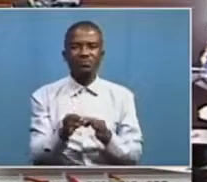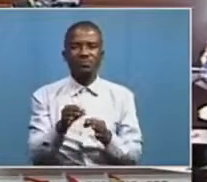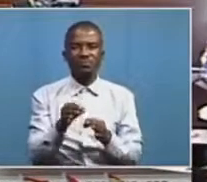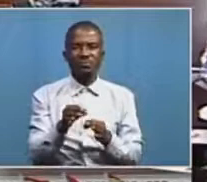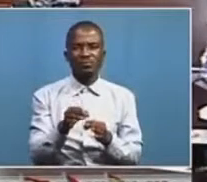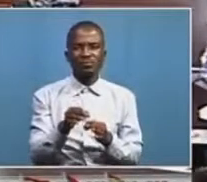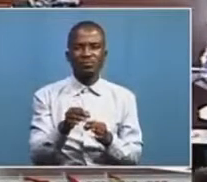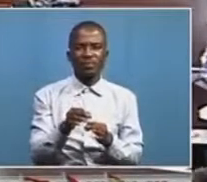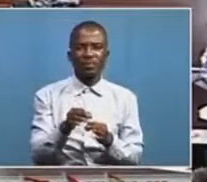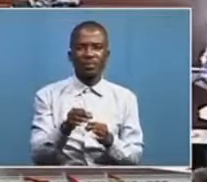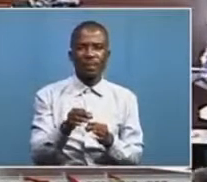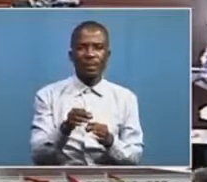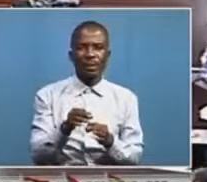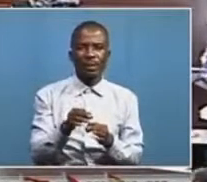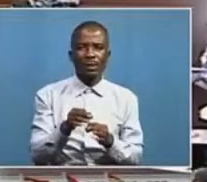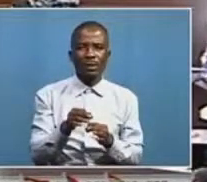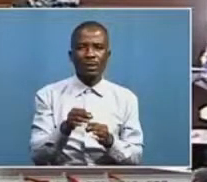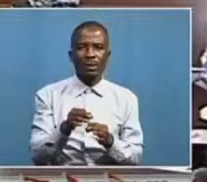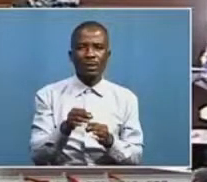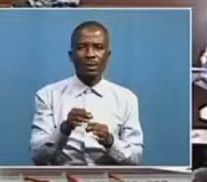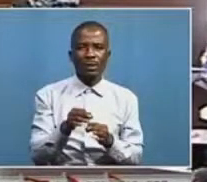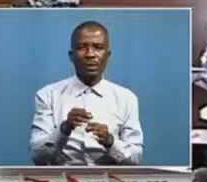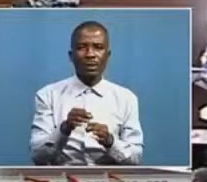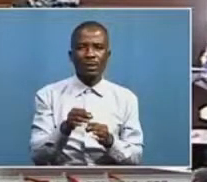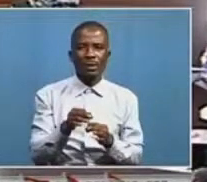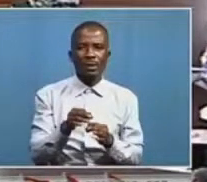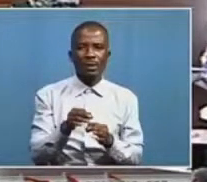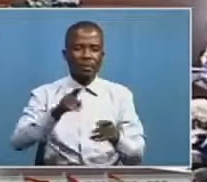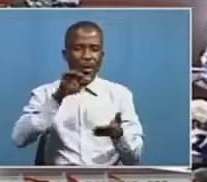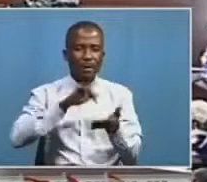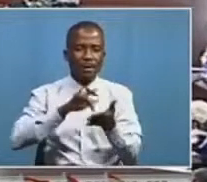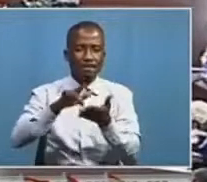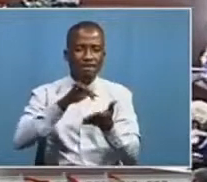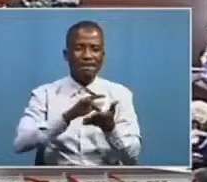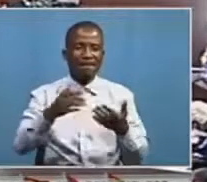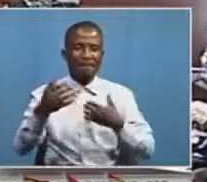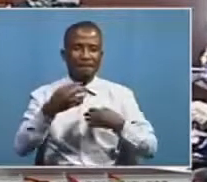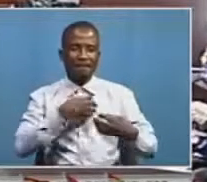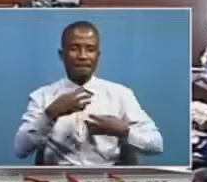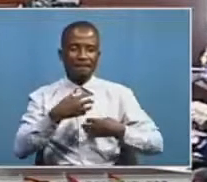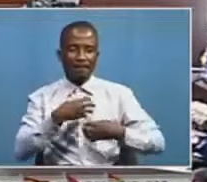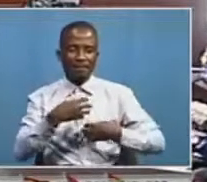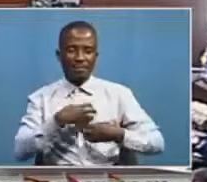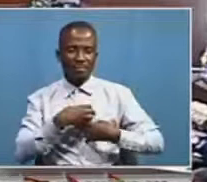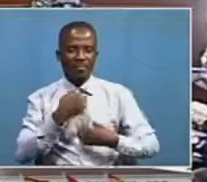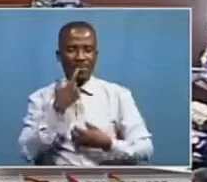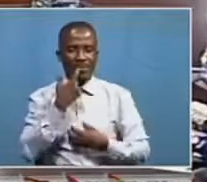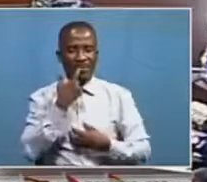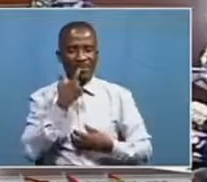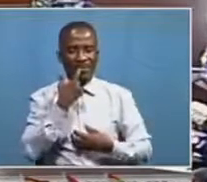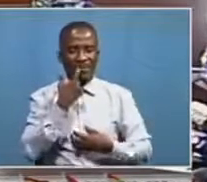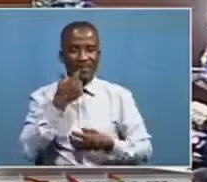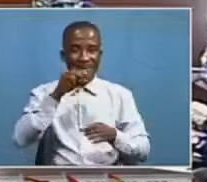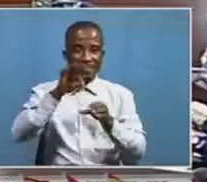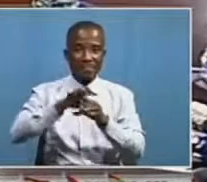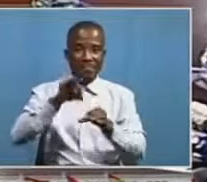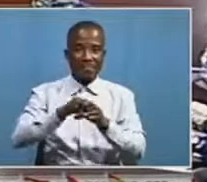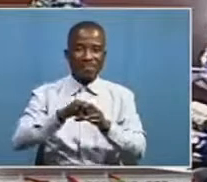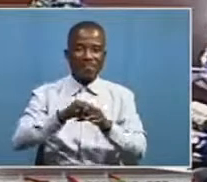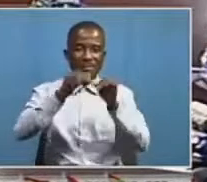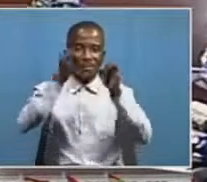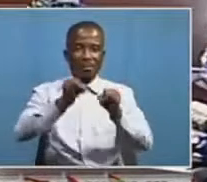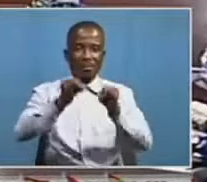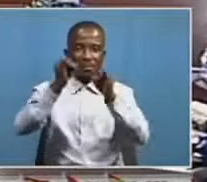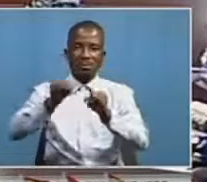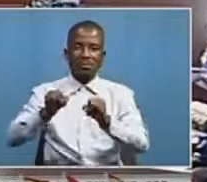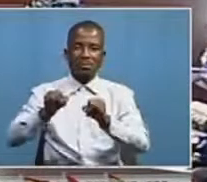PW1 complained about the tabulation of the total valid votes and the total votes cast, the votes obtained by the individual candidates